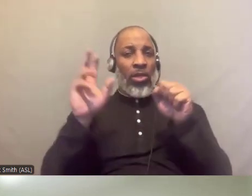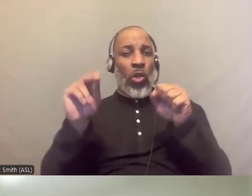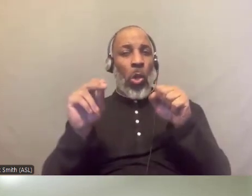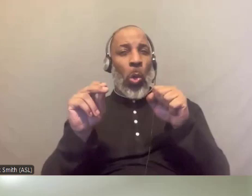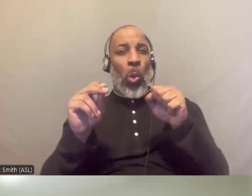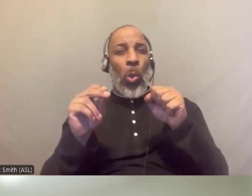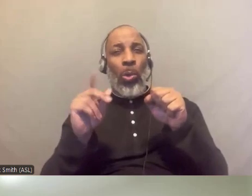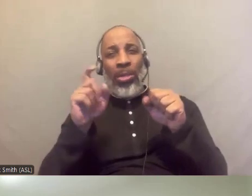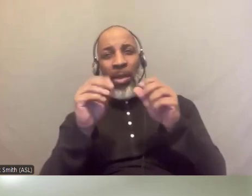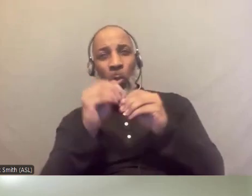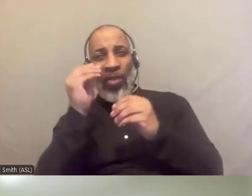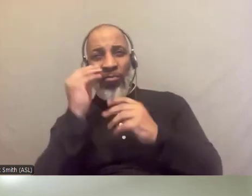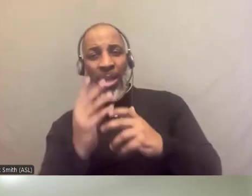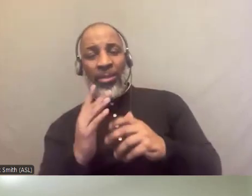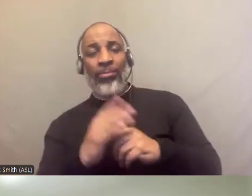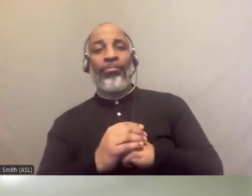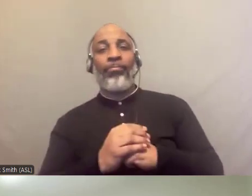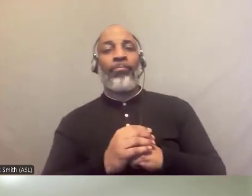Okay.